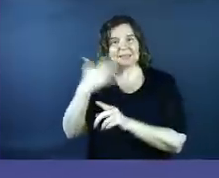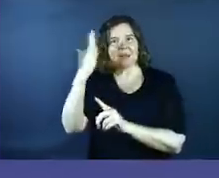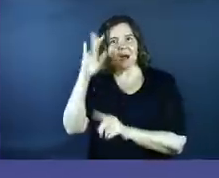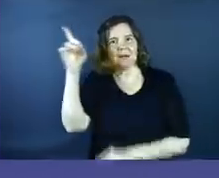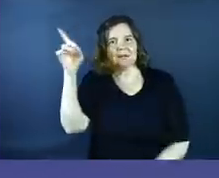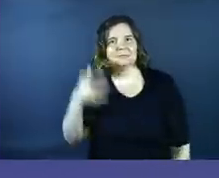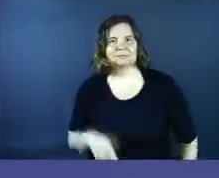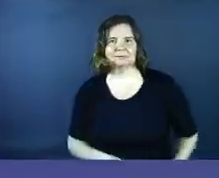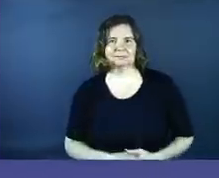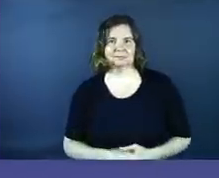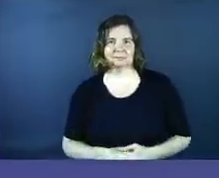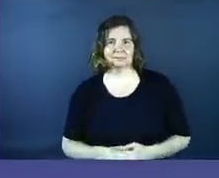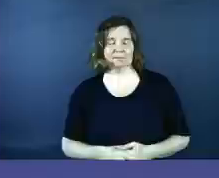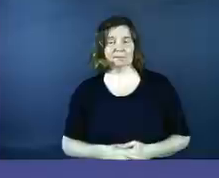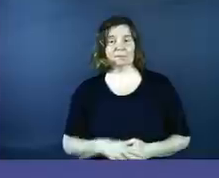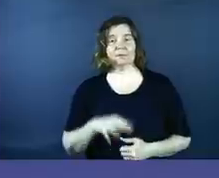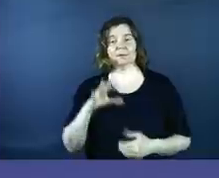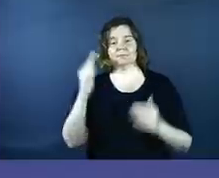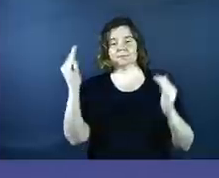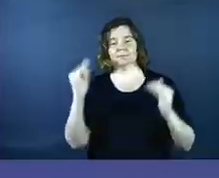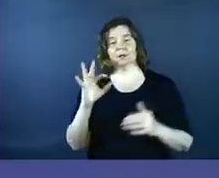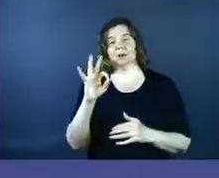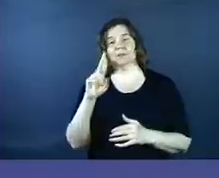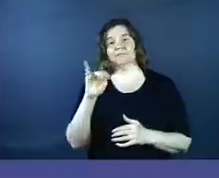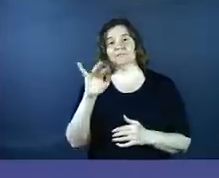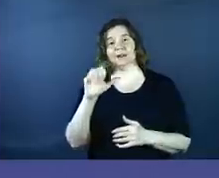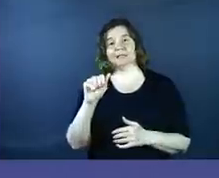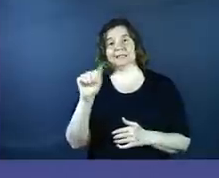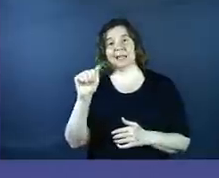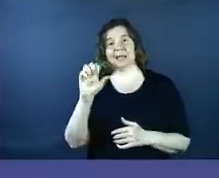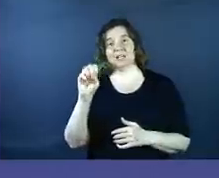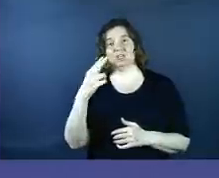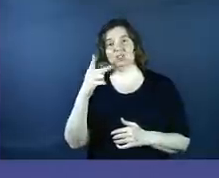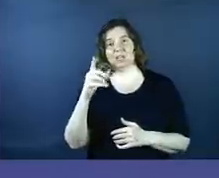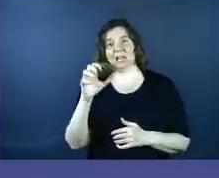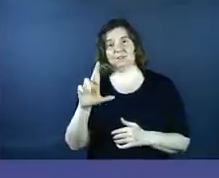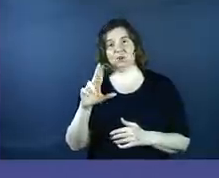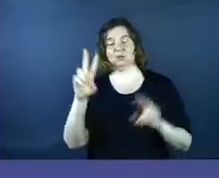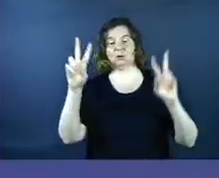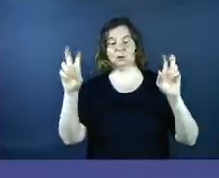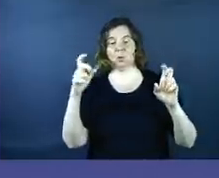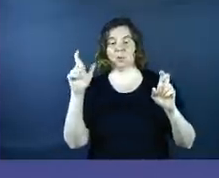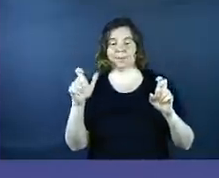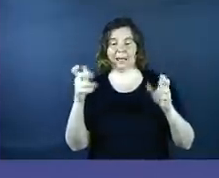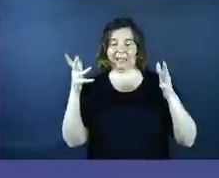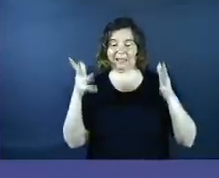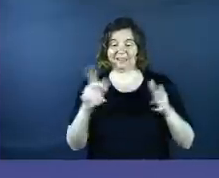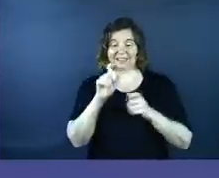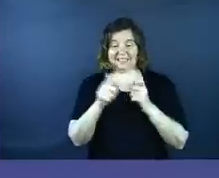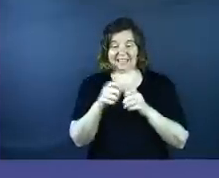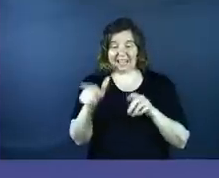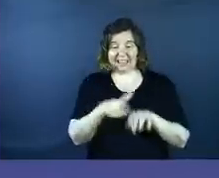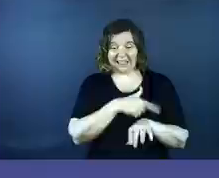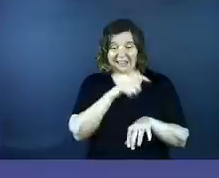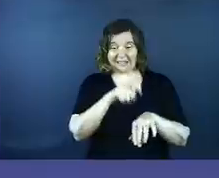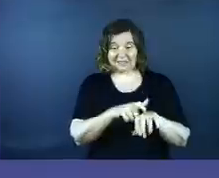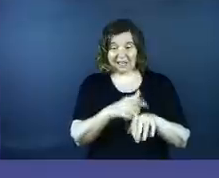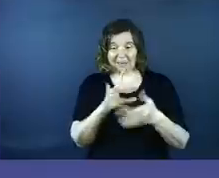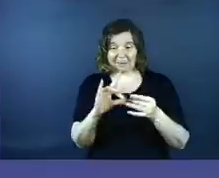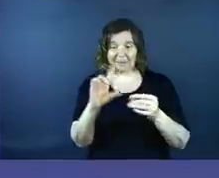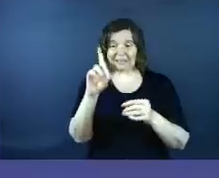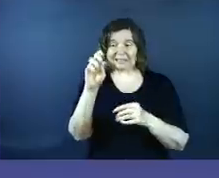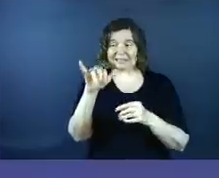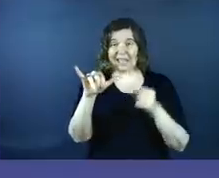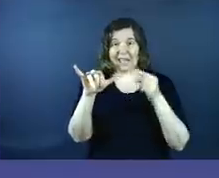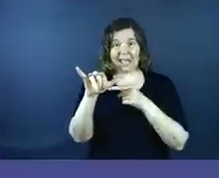God. Francis A. Schaeffer said, we must leave open the exact length of time indicated by day. That's